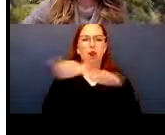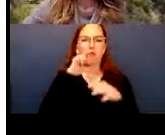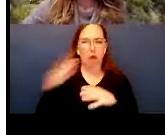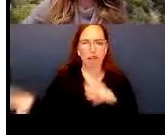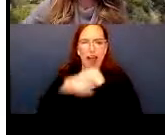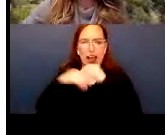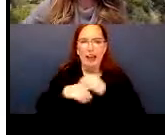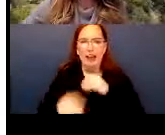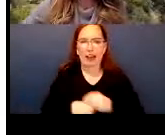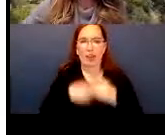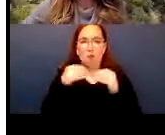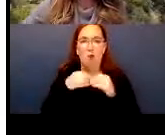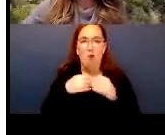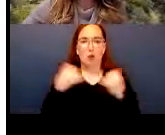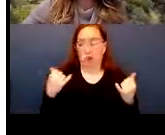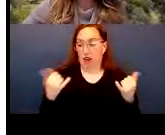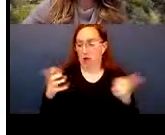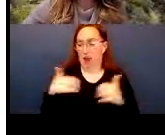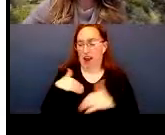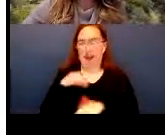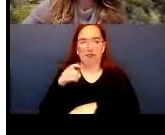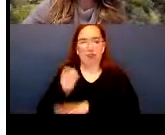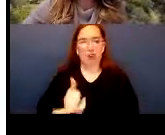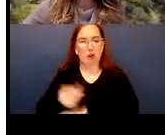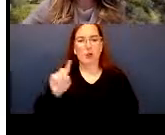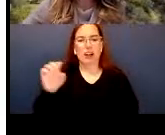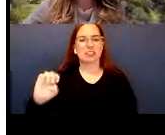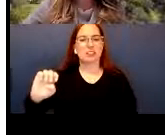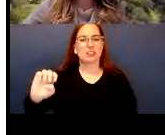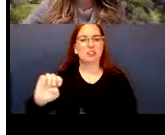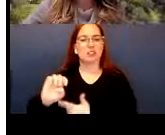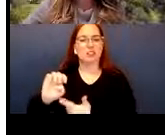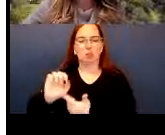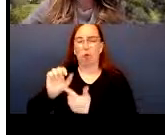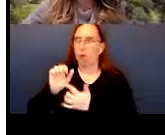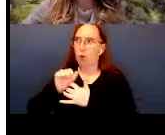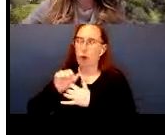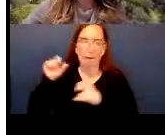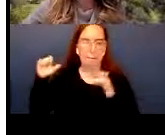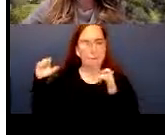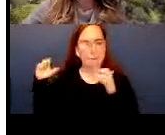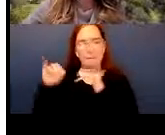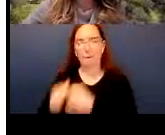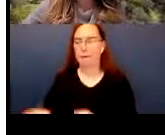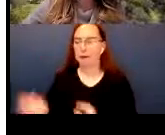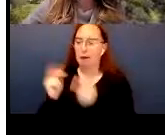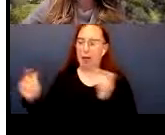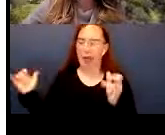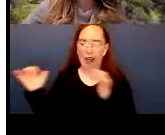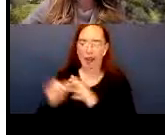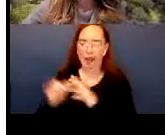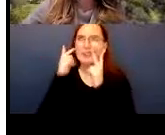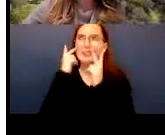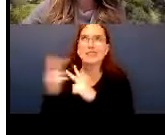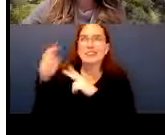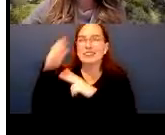the playground that is located at E, very popular, a lot of great memories from people who've been in Austin for a